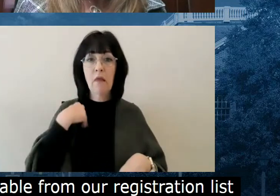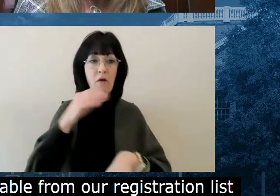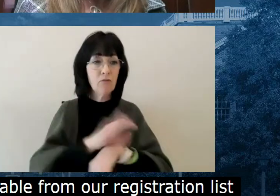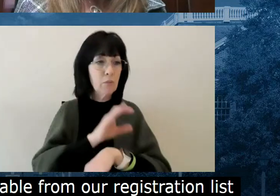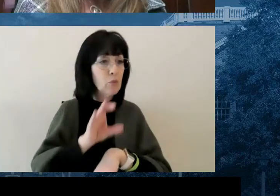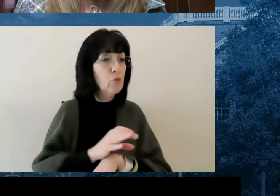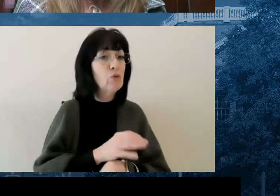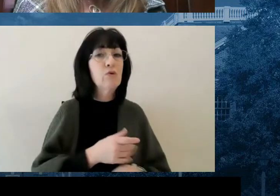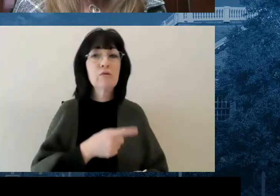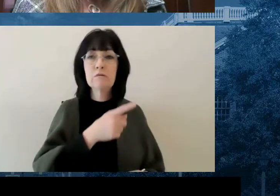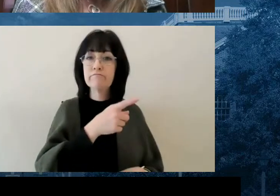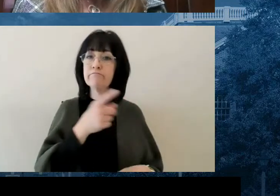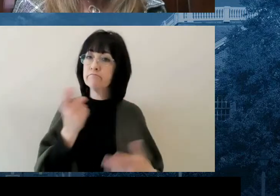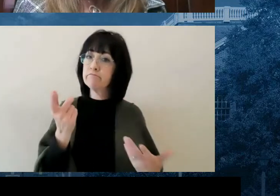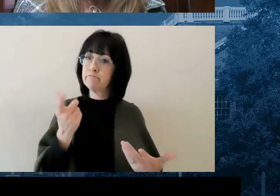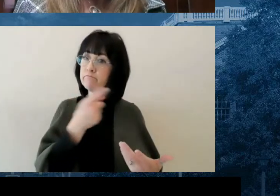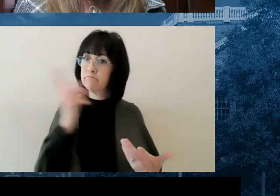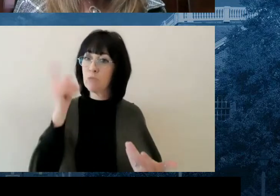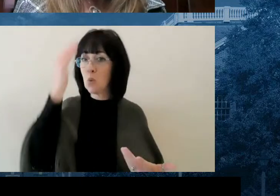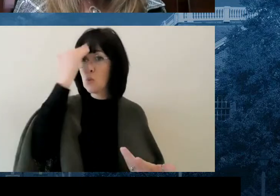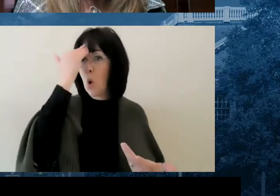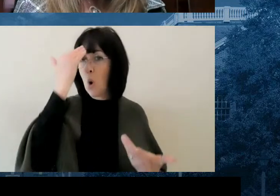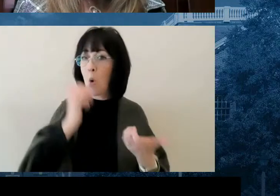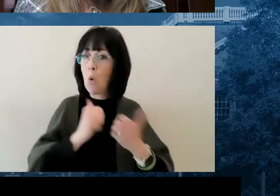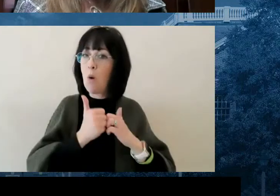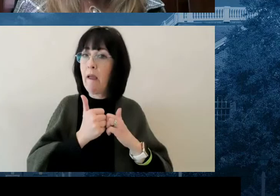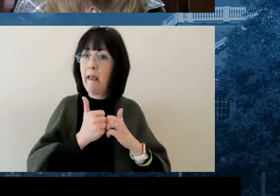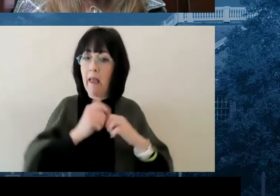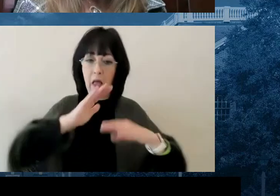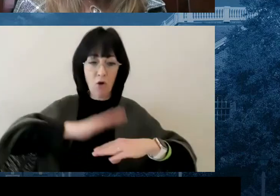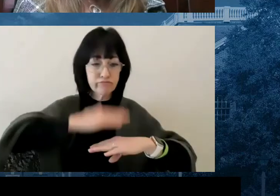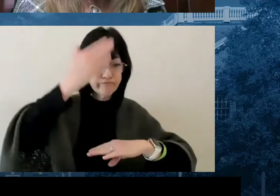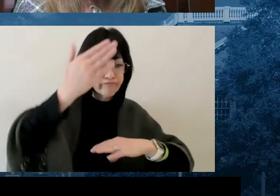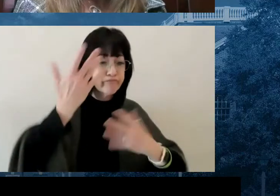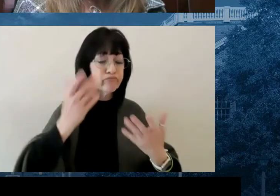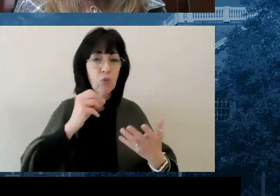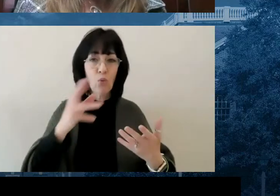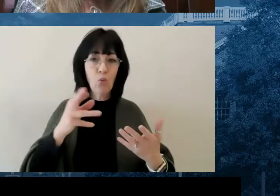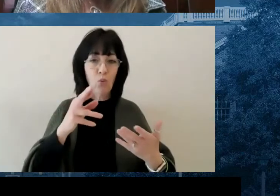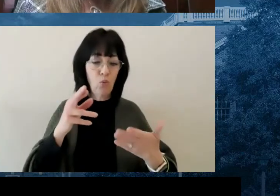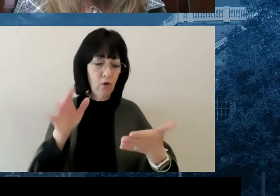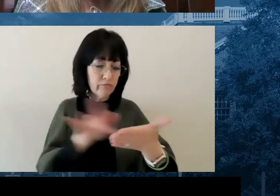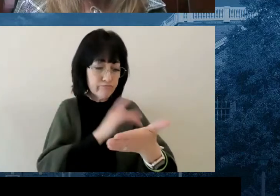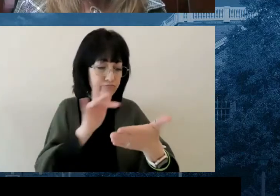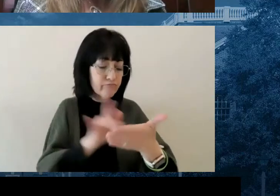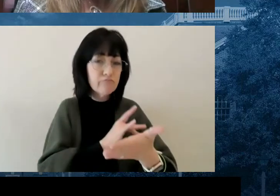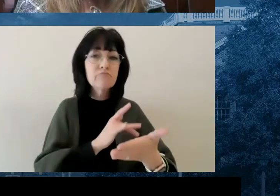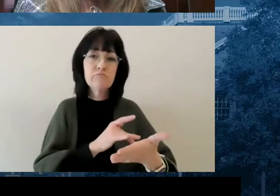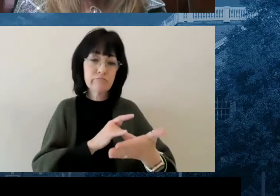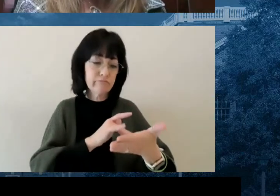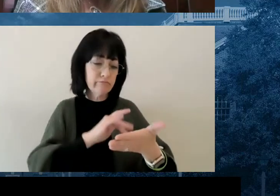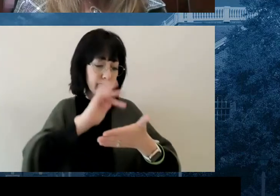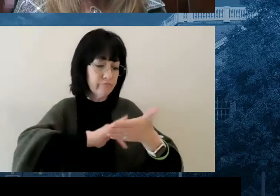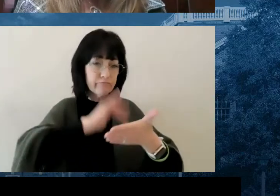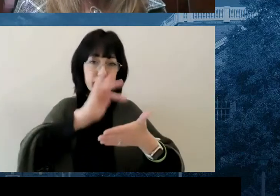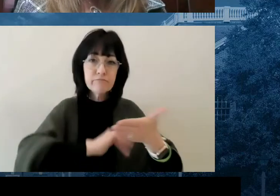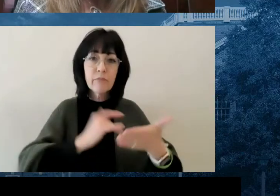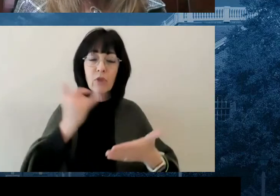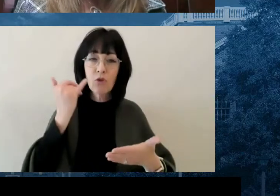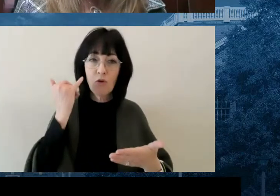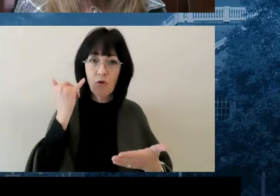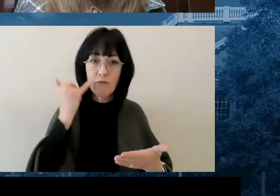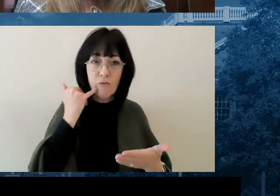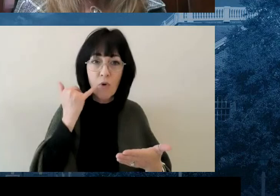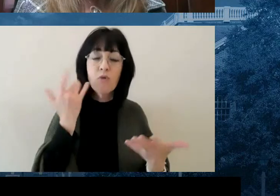up. That list improved from about 5% diversity to 15% diversity. And so things got a